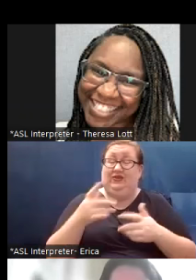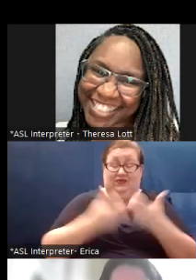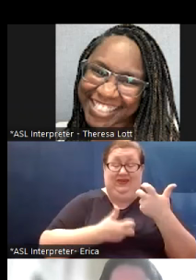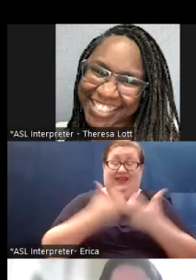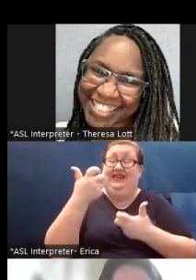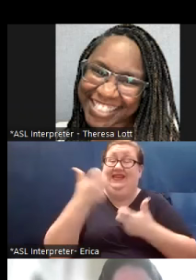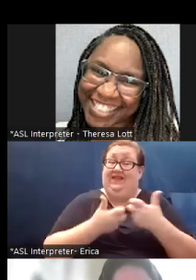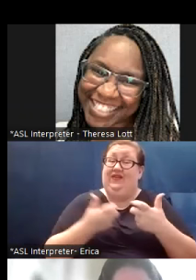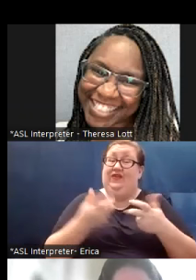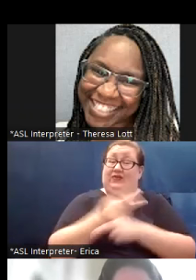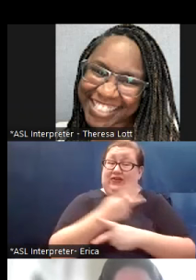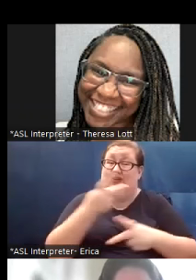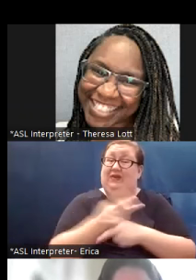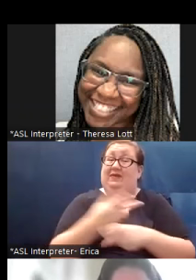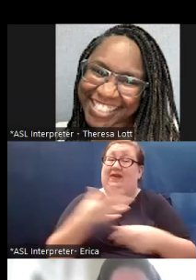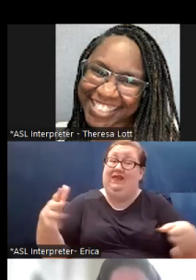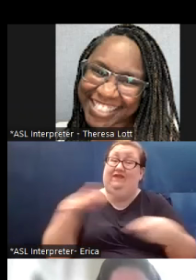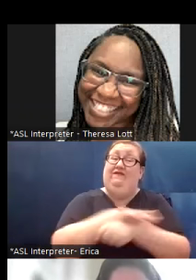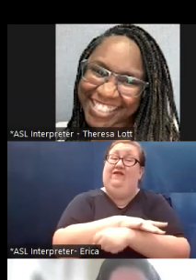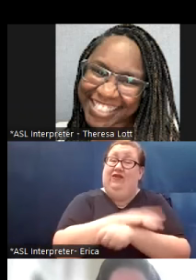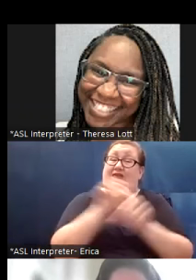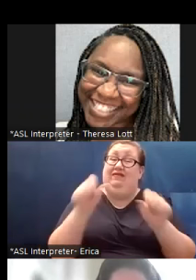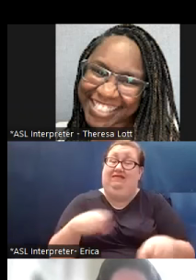toll of present day impacts.